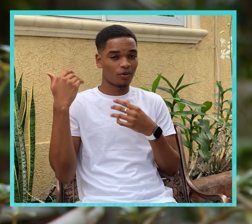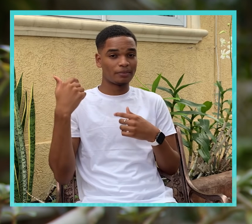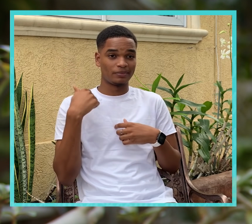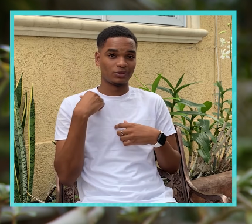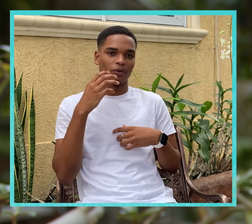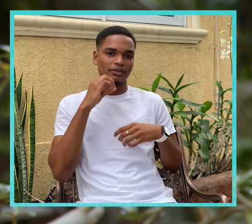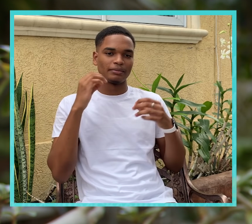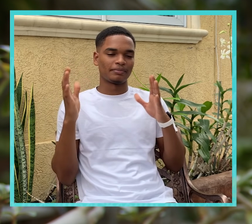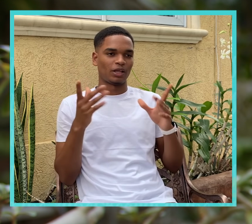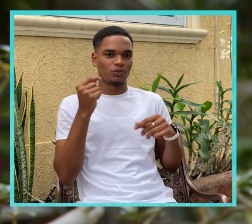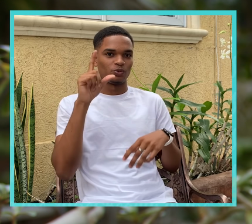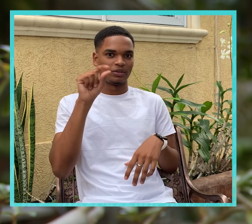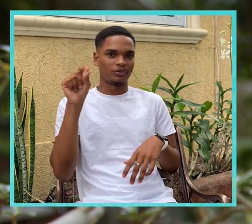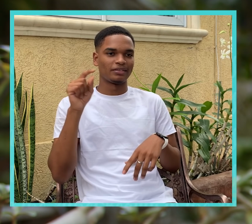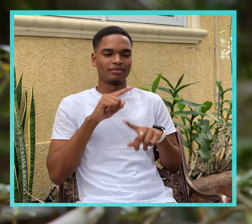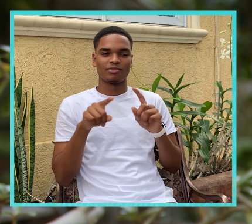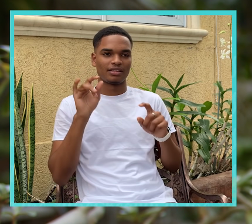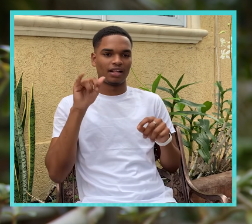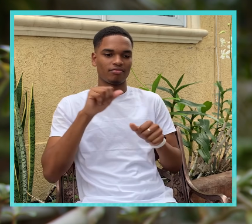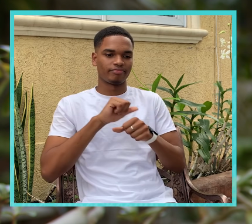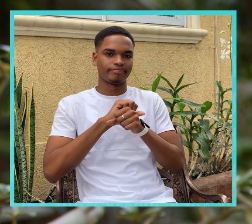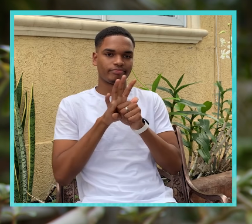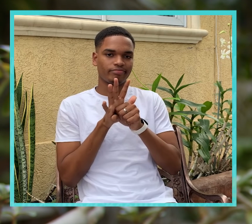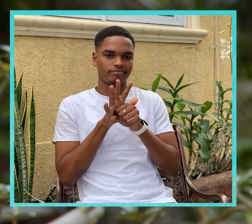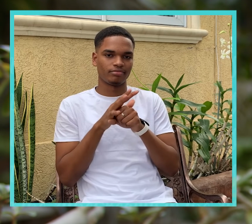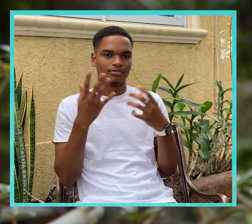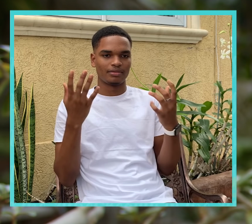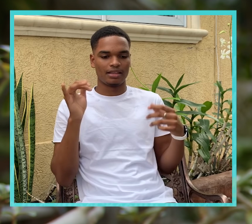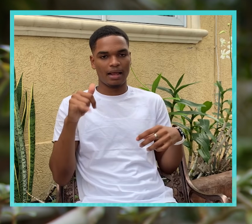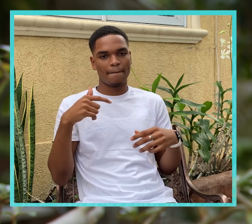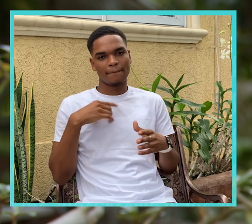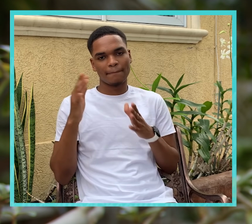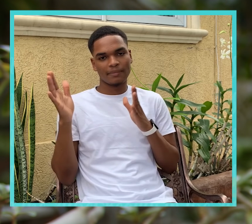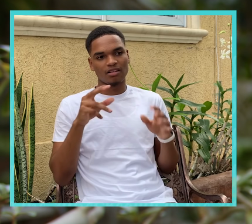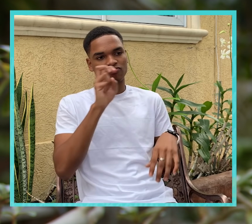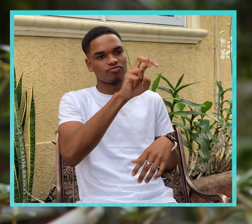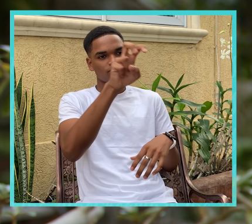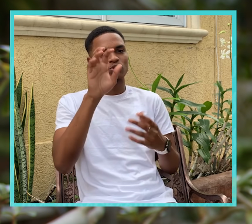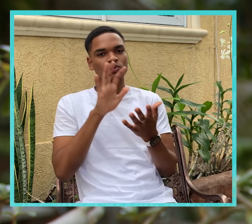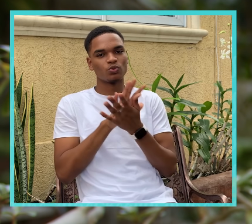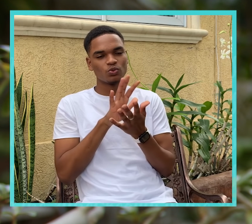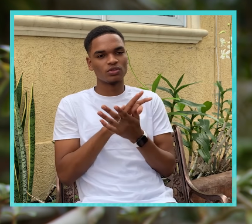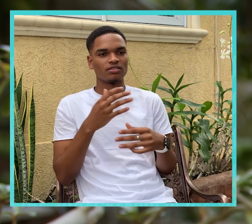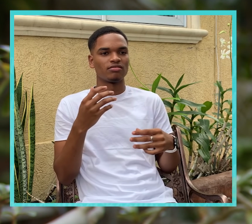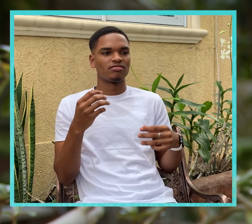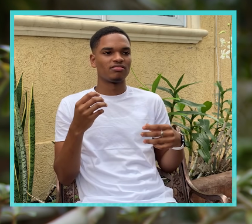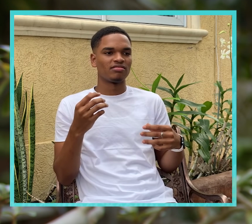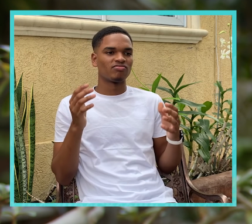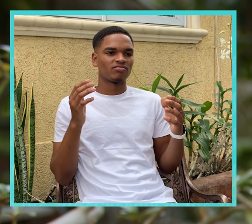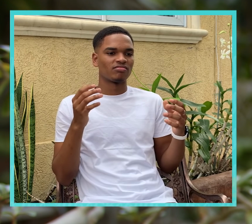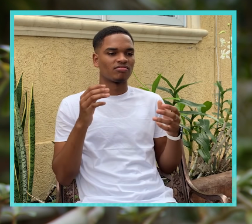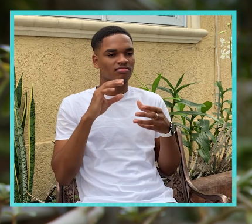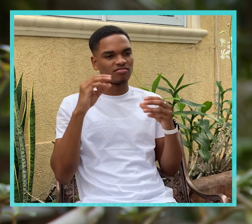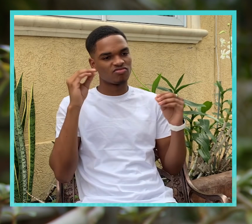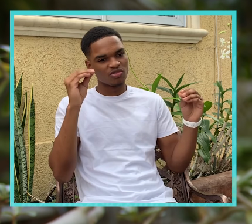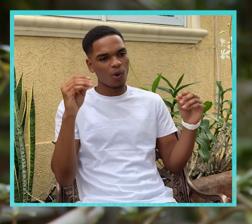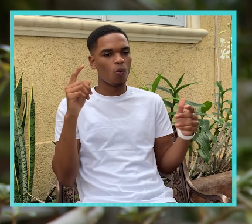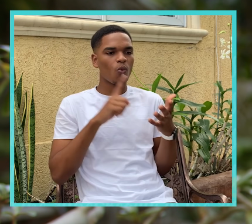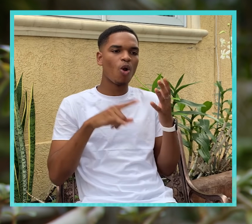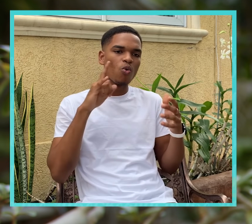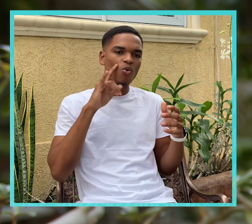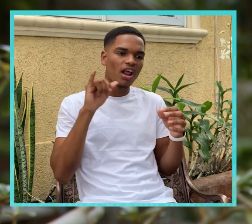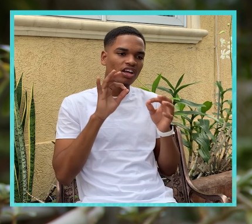hit. Yeah, yeah. That was my plan in 2020 to go around to schools and talk about what it is like to be an interpreter and